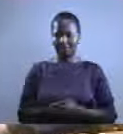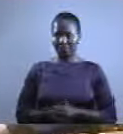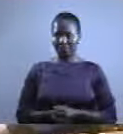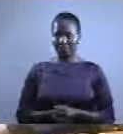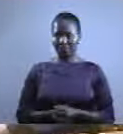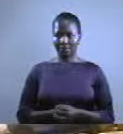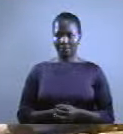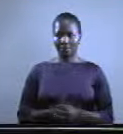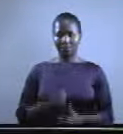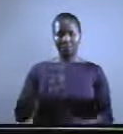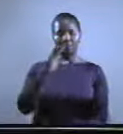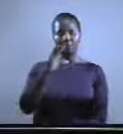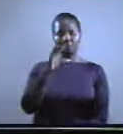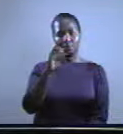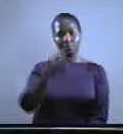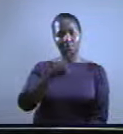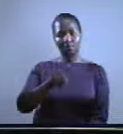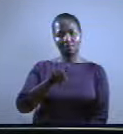Cope.